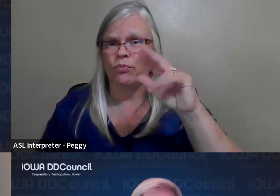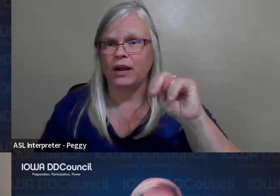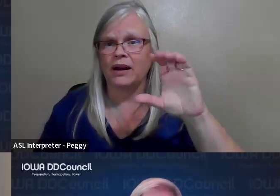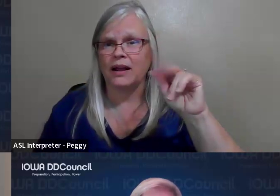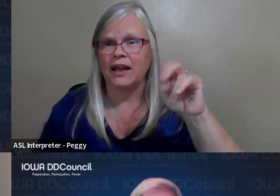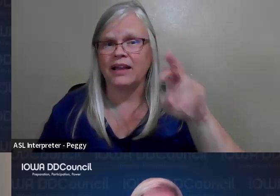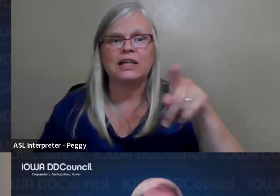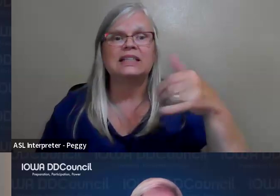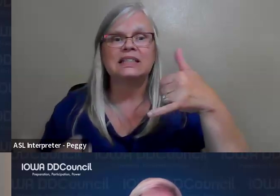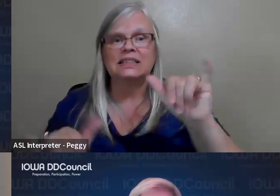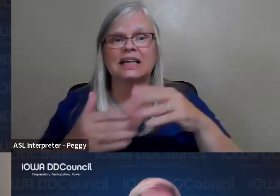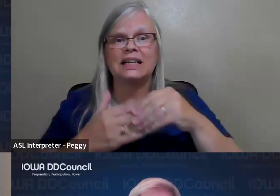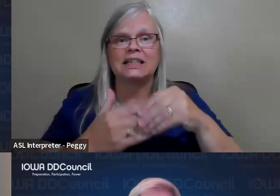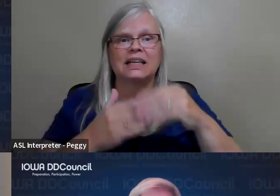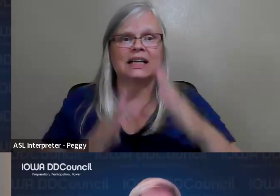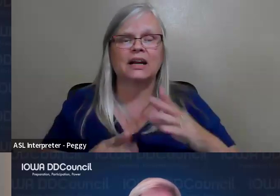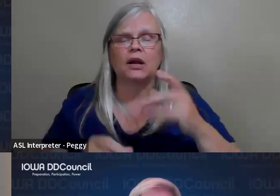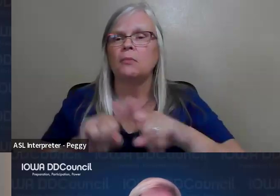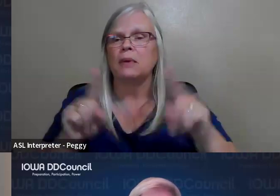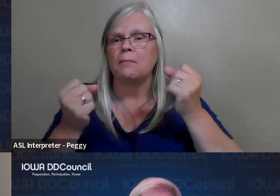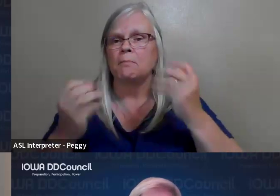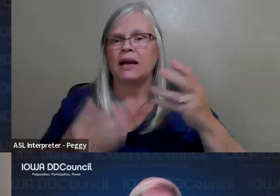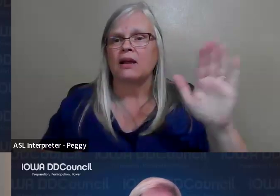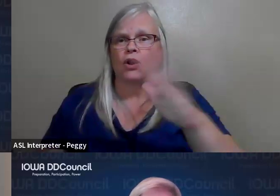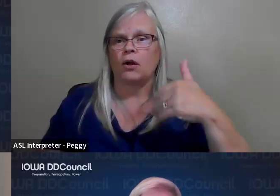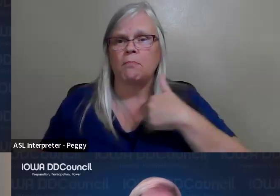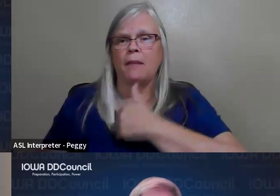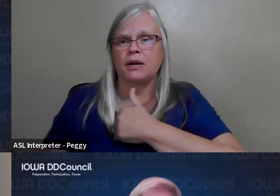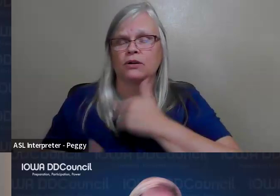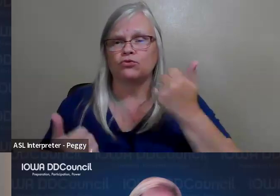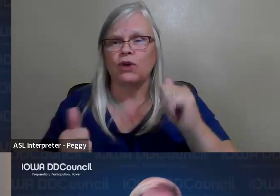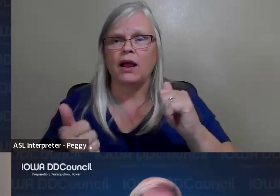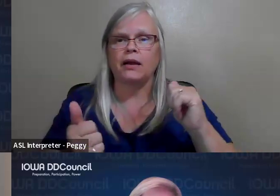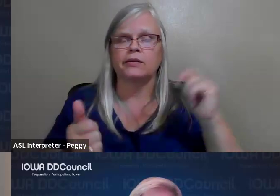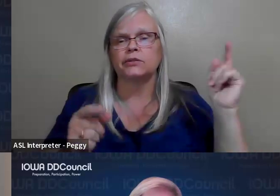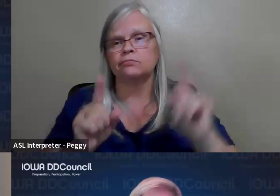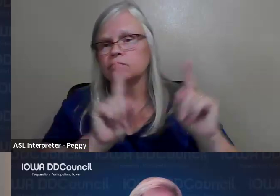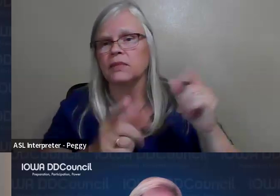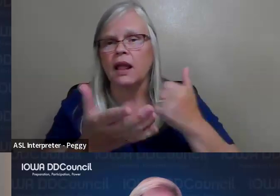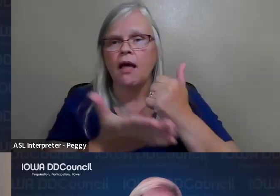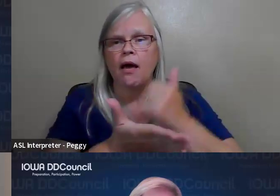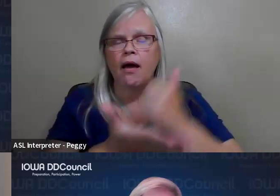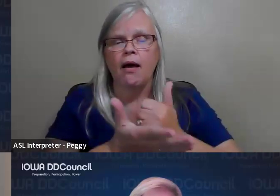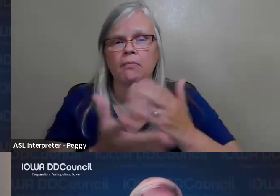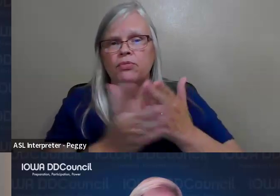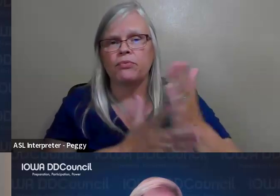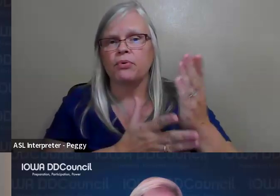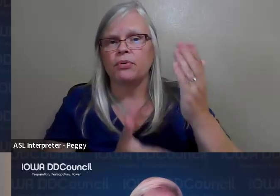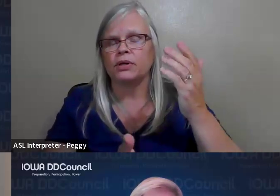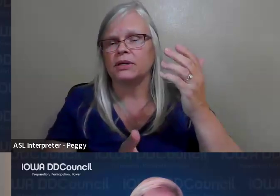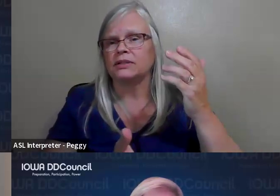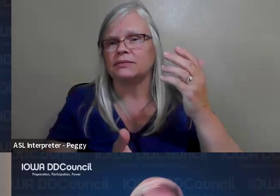the leader, but many of his members are stepping up to kind of help out as he goes through that treatment.